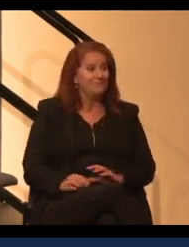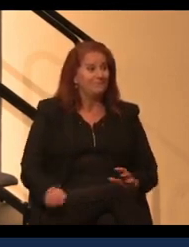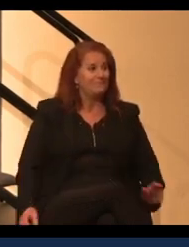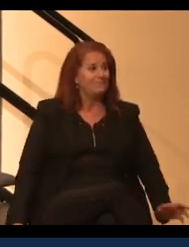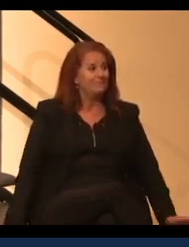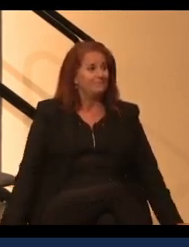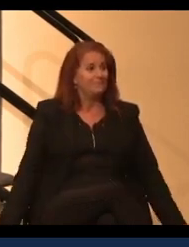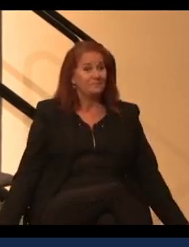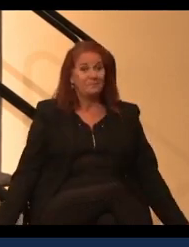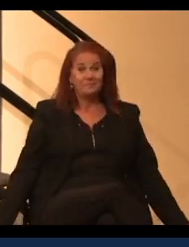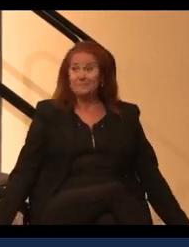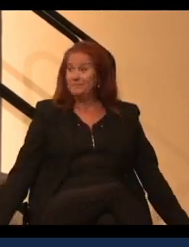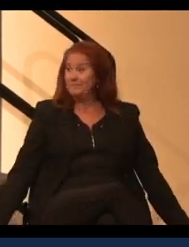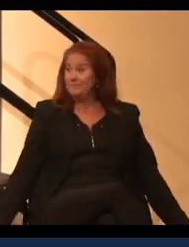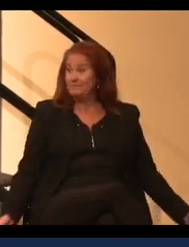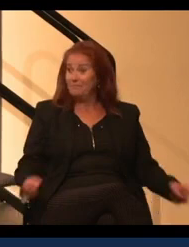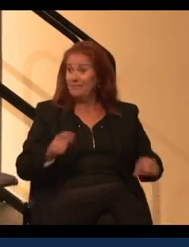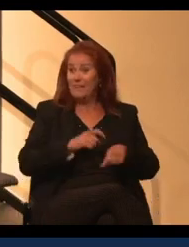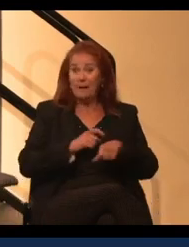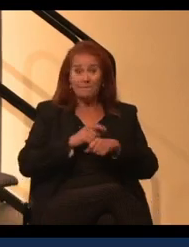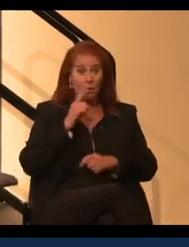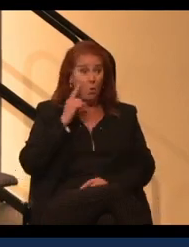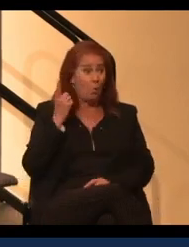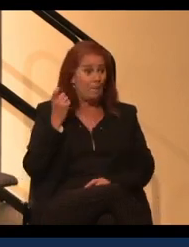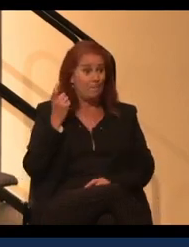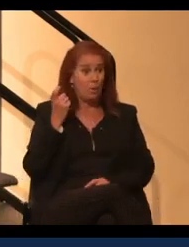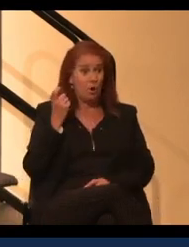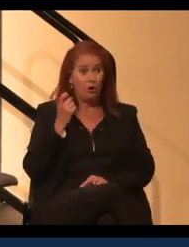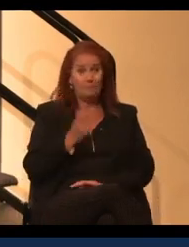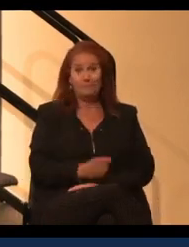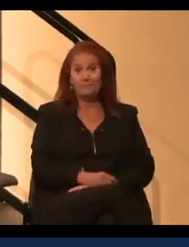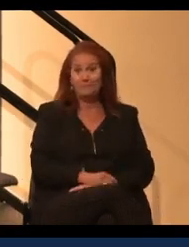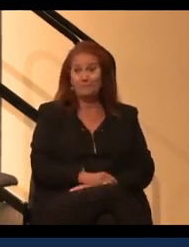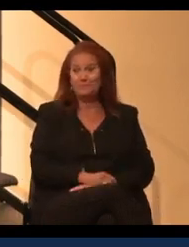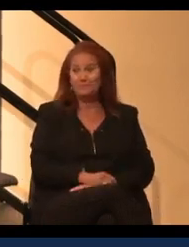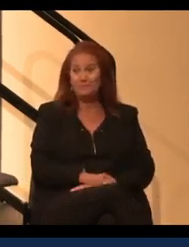I think we have time for one more if someone has one.